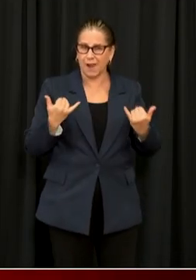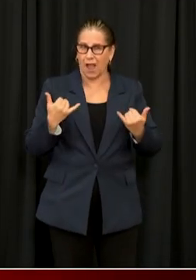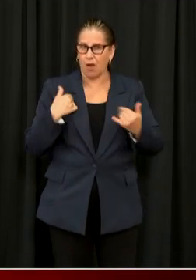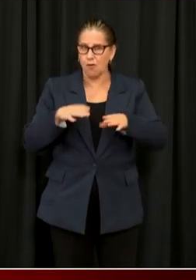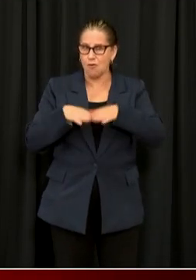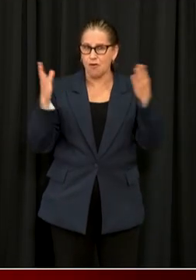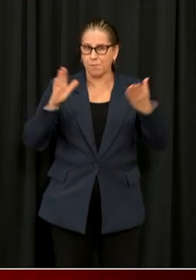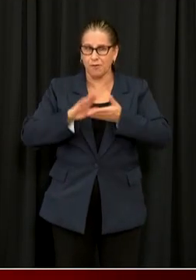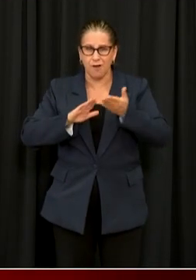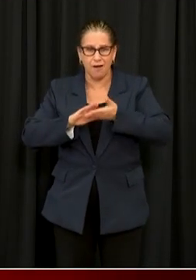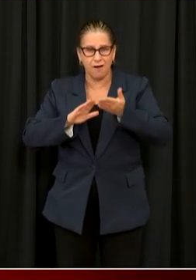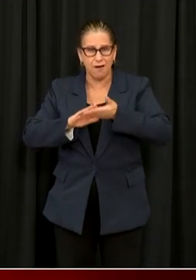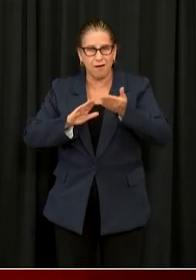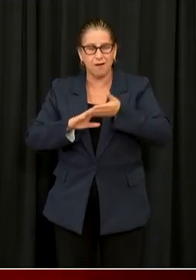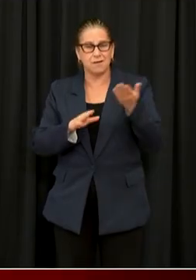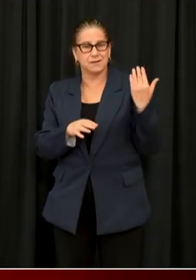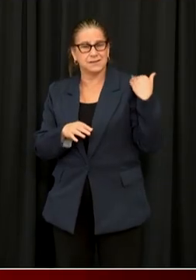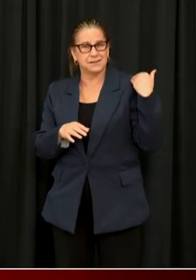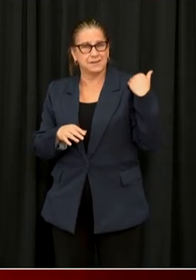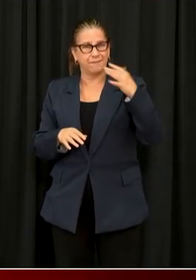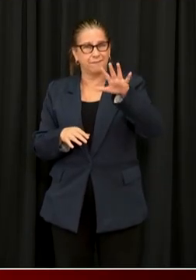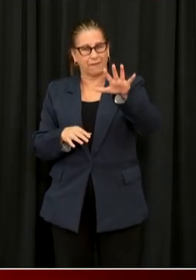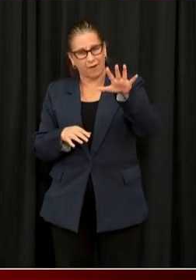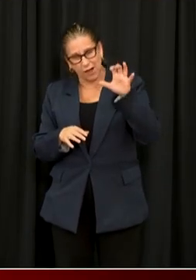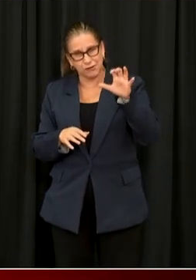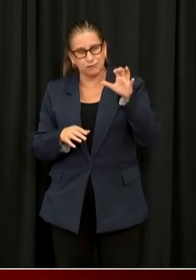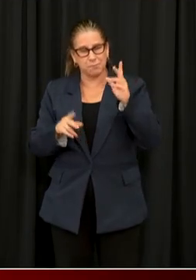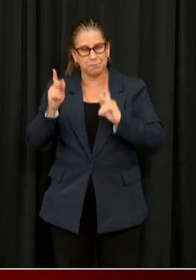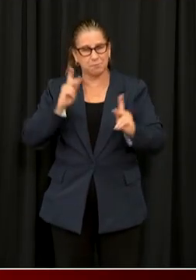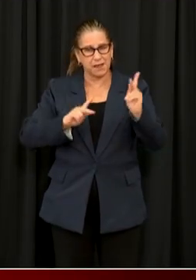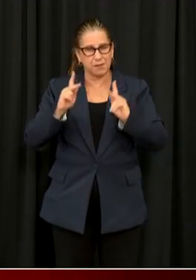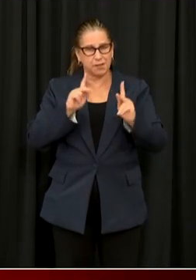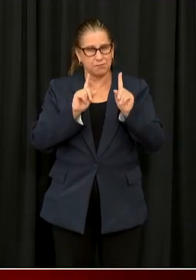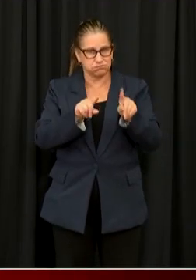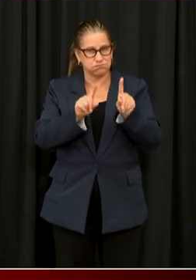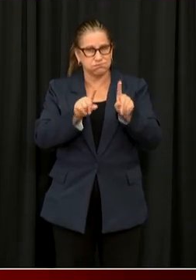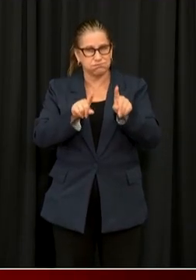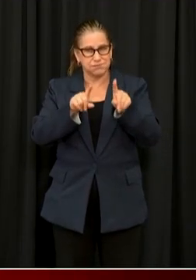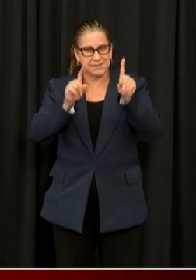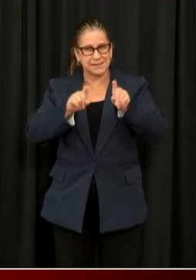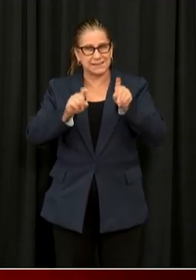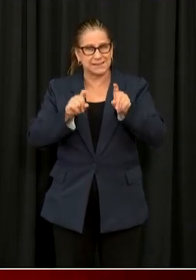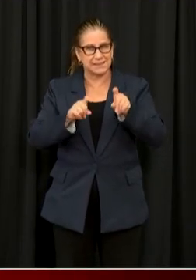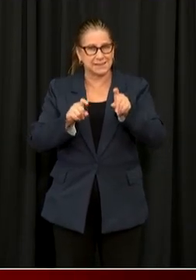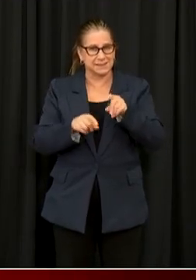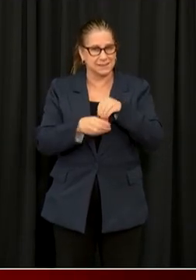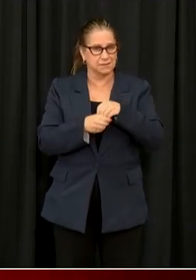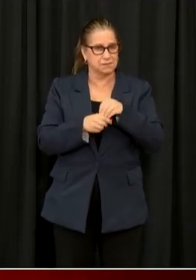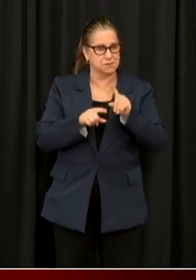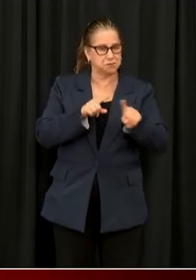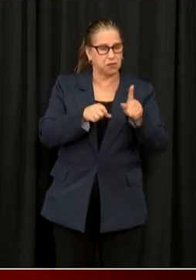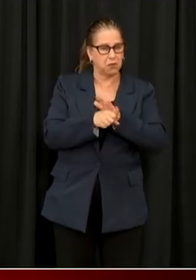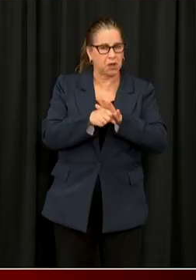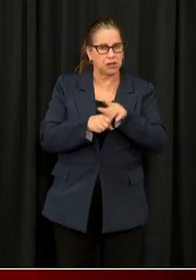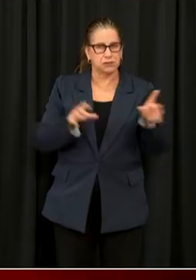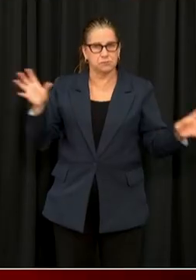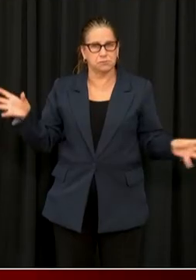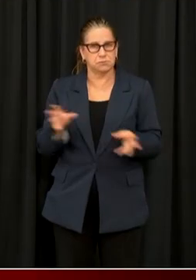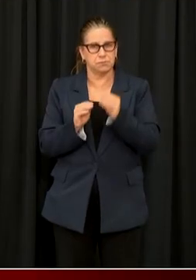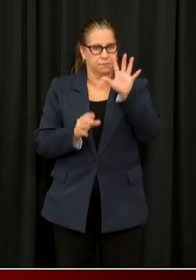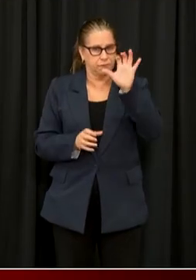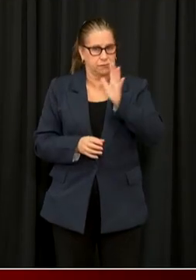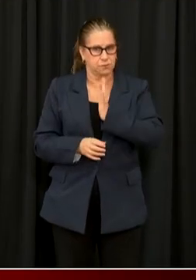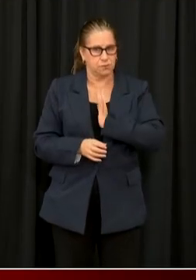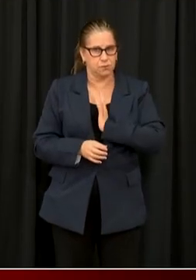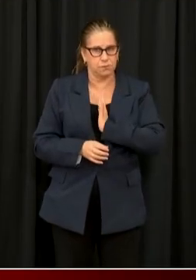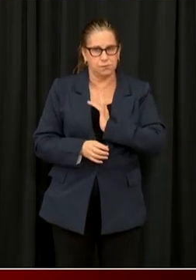a neighborhood firehouse to get tested. So one question that we get a lot, and